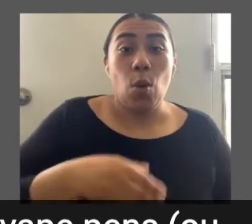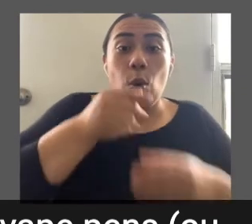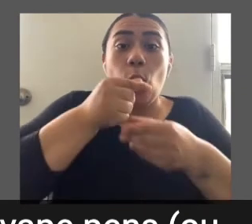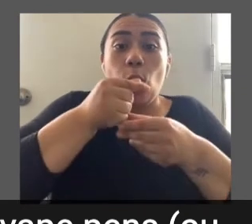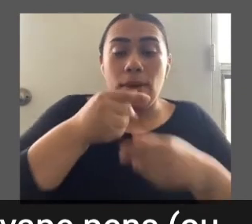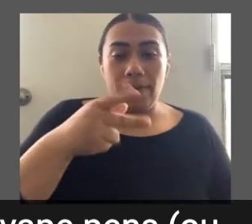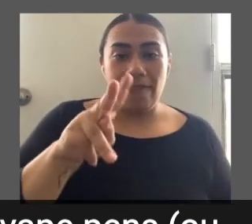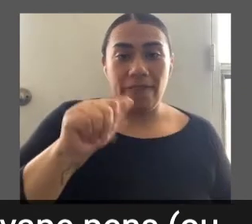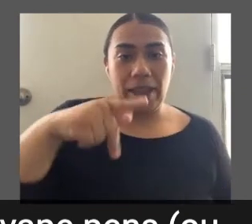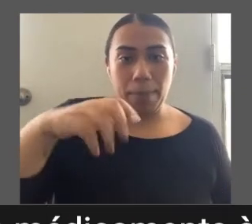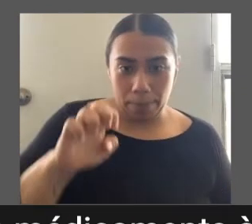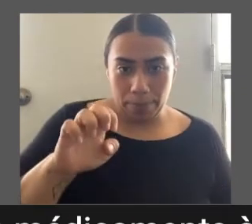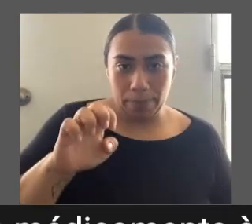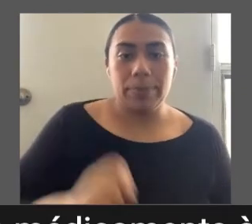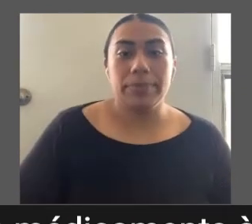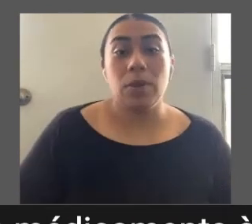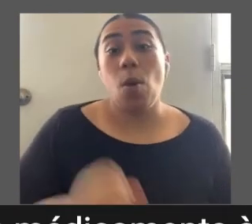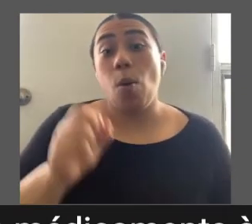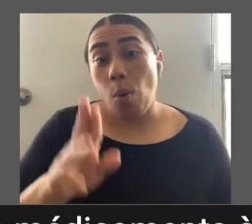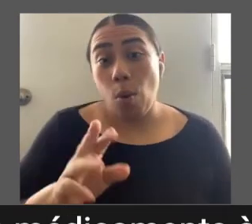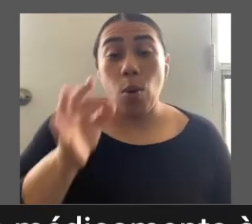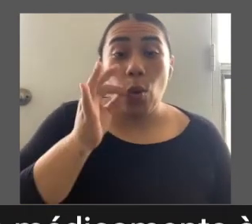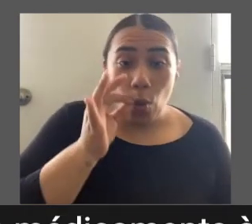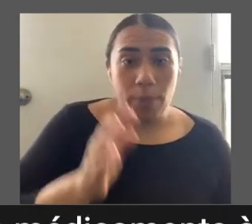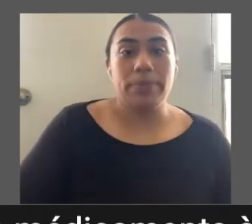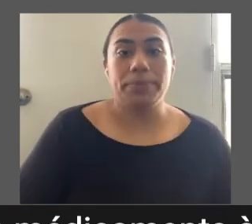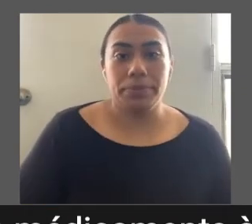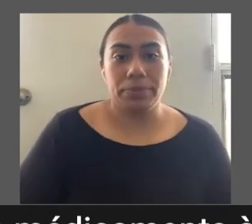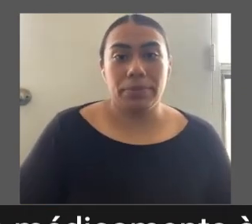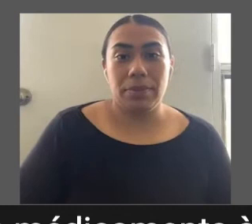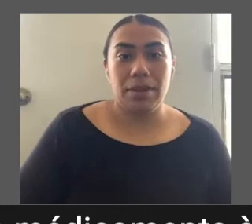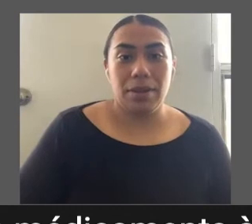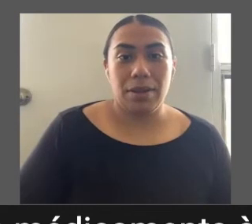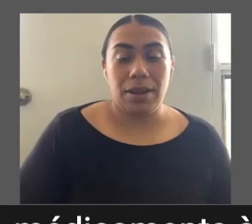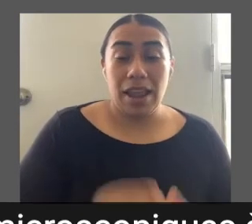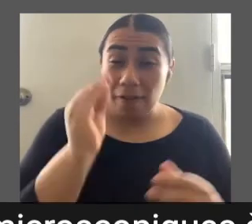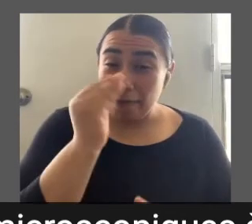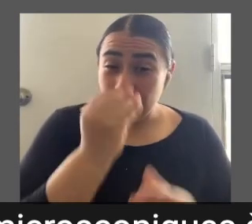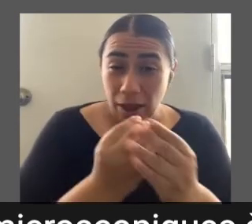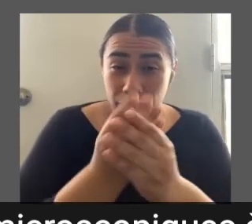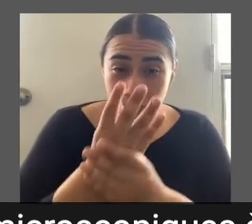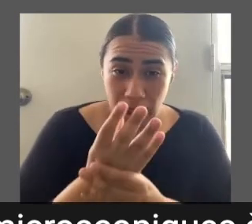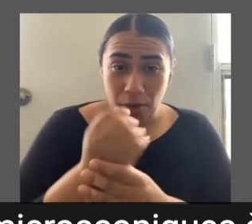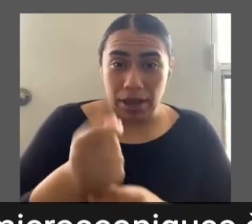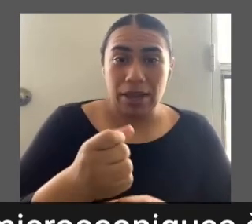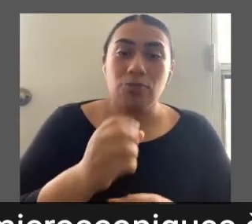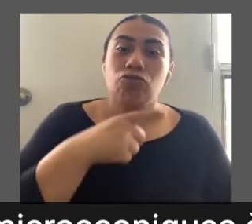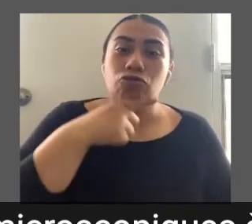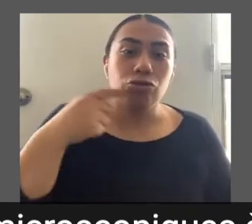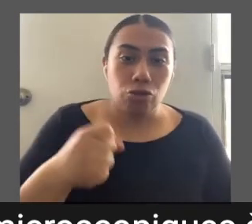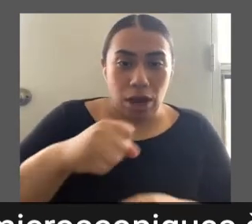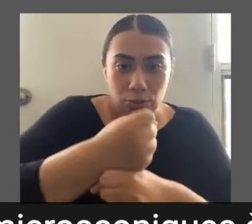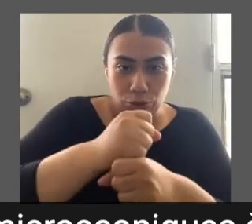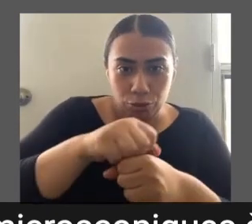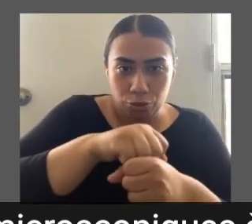pens. Cannabis flower is where all cannabis medication comes from and houses all of the cannabinoids within microscopic